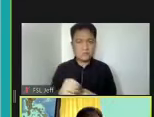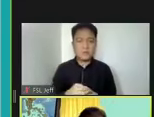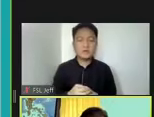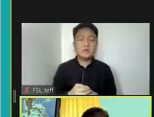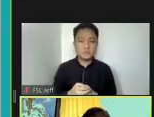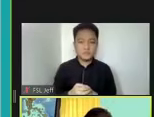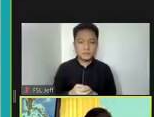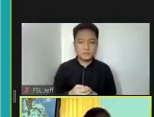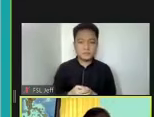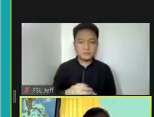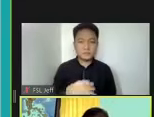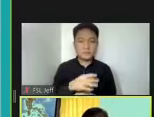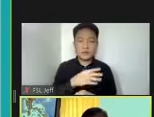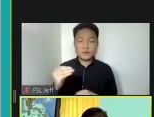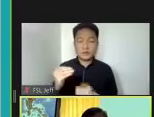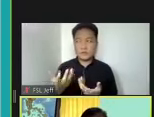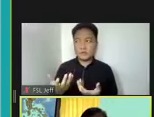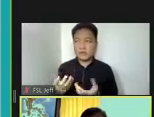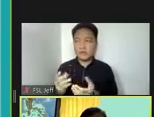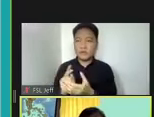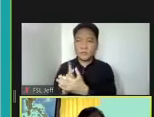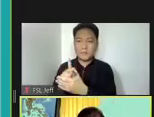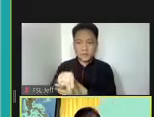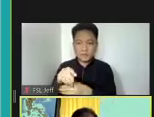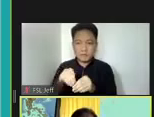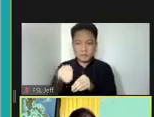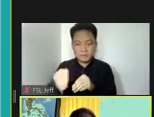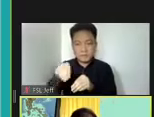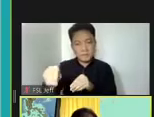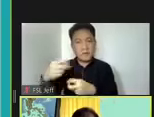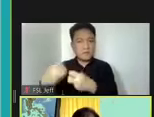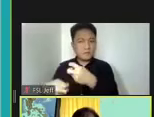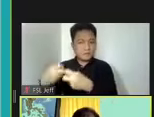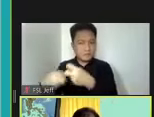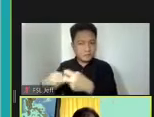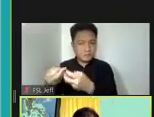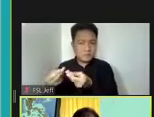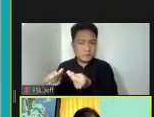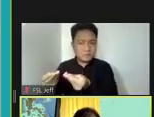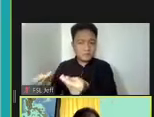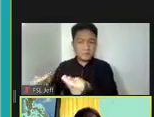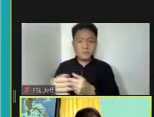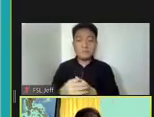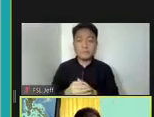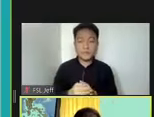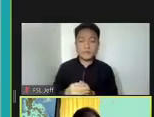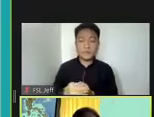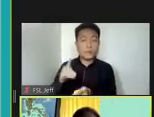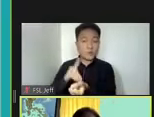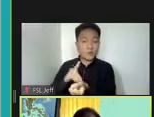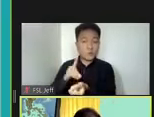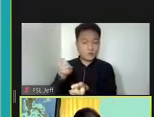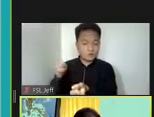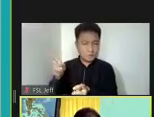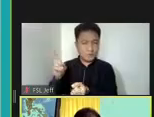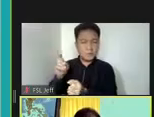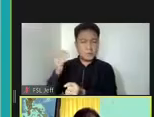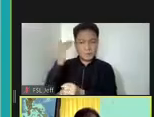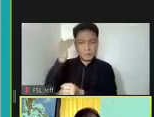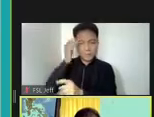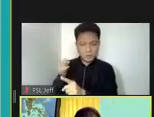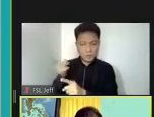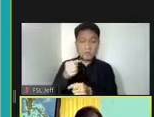Davis said that the Arabica coffee, which is the most popular coffee for commercial production, would